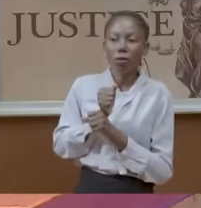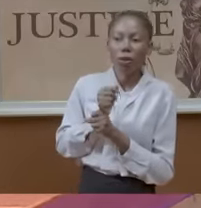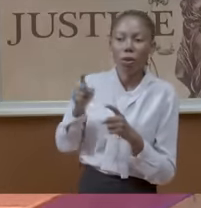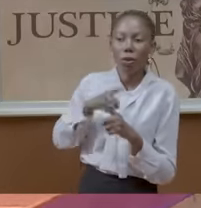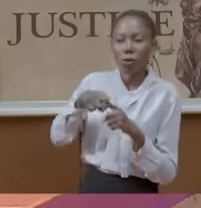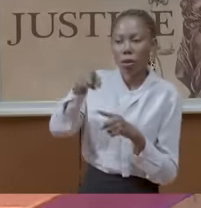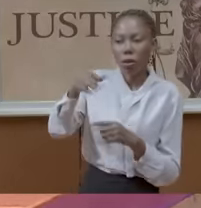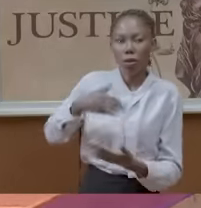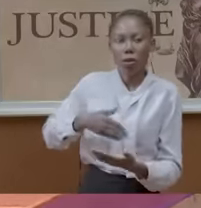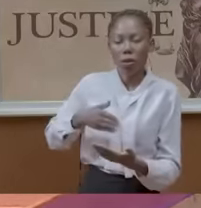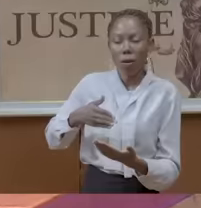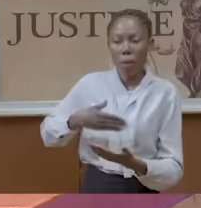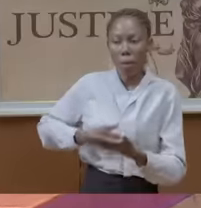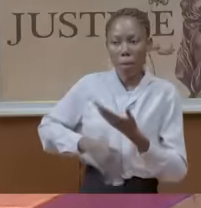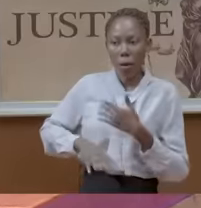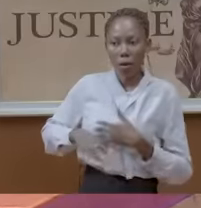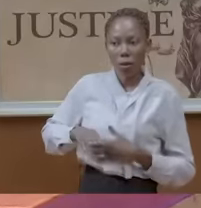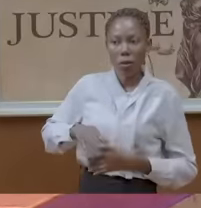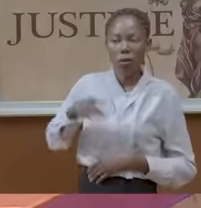Immediately I gave birth. Firstborn?